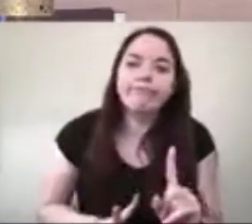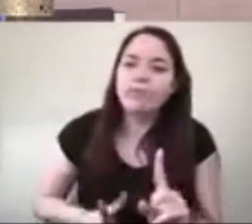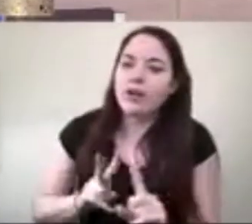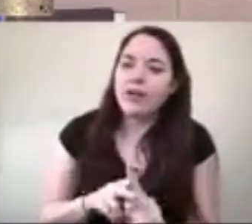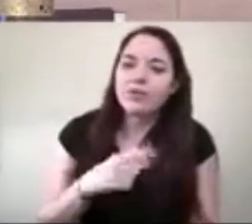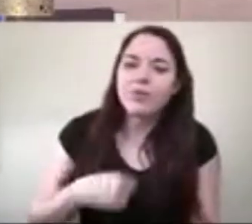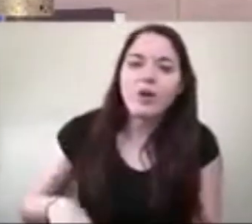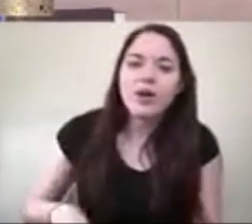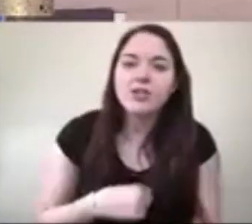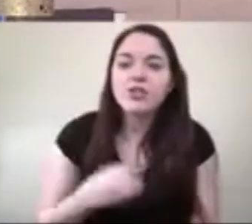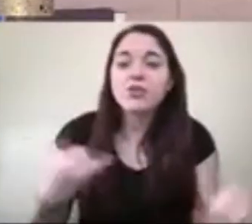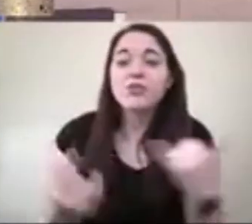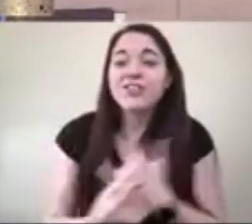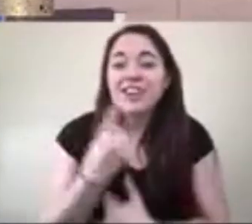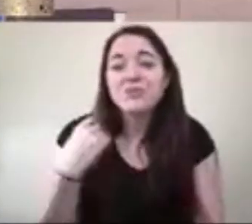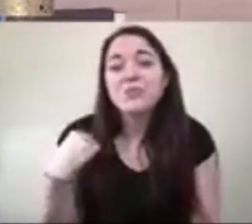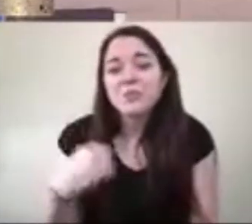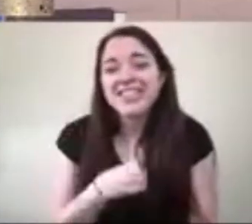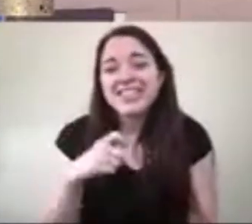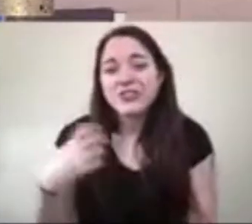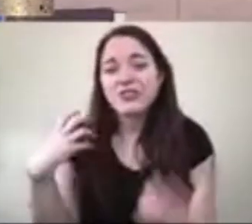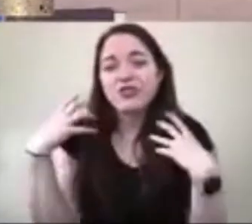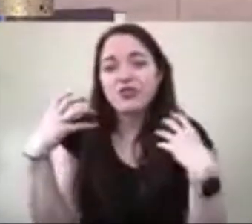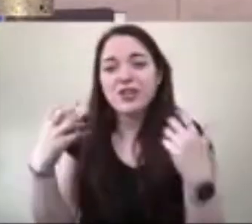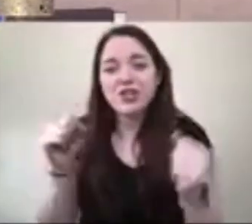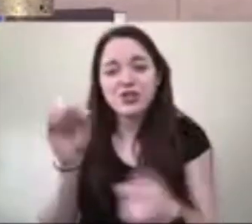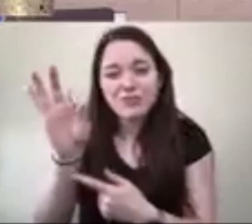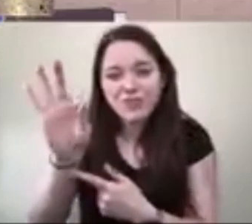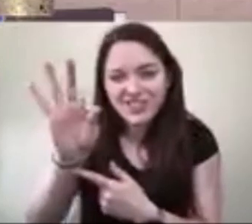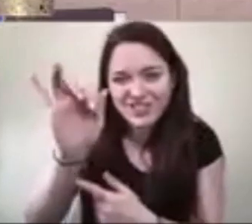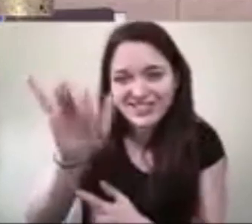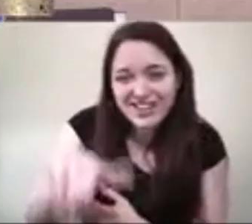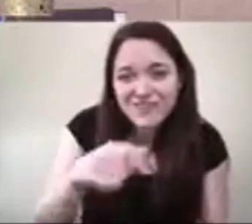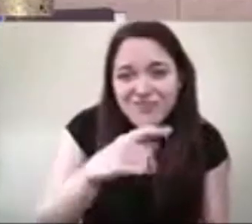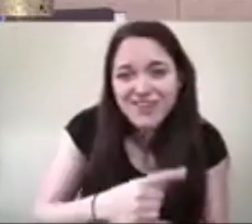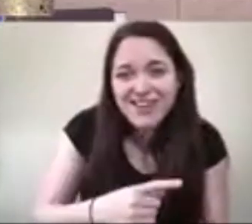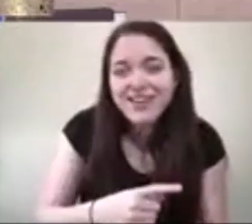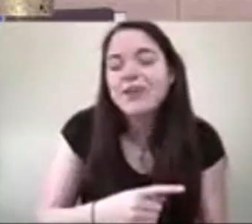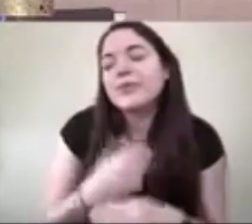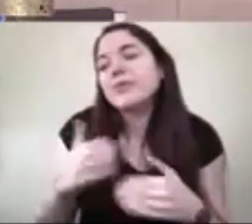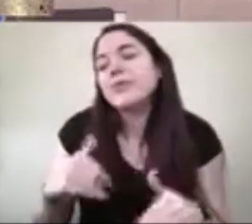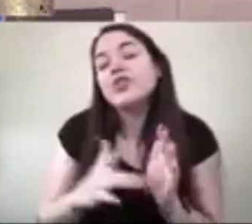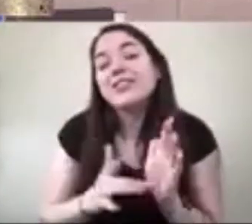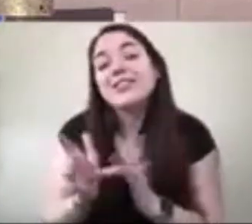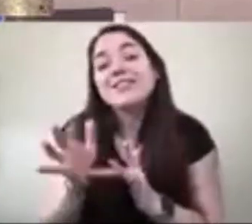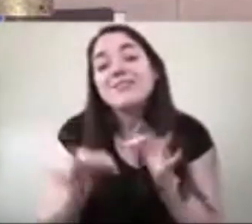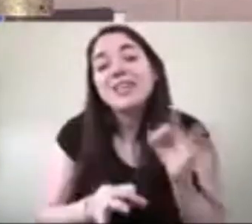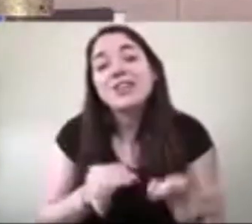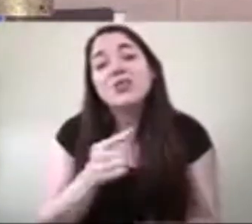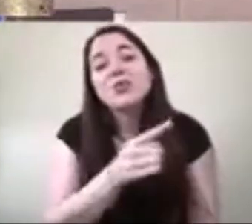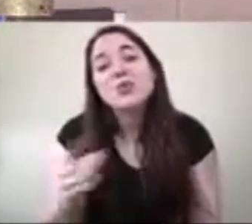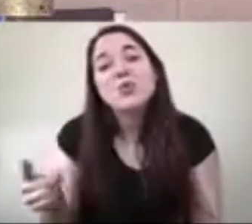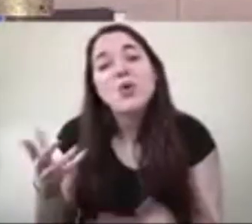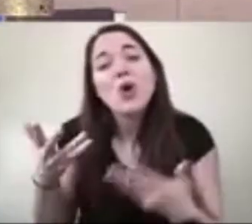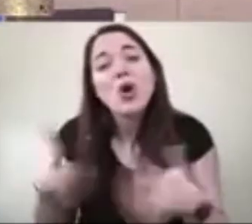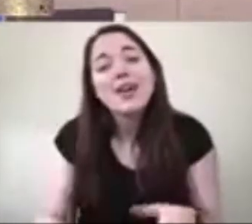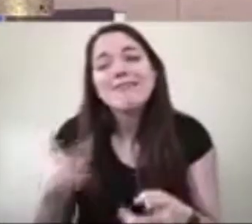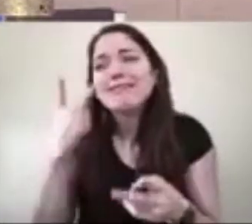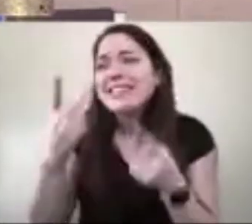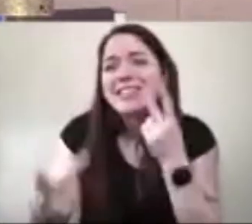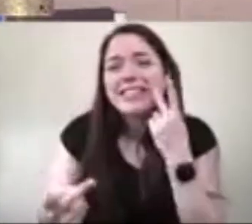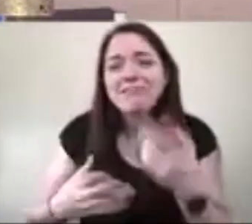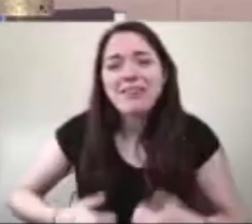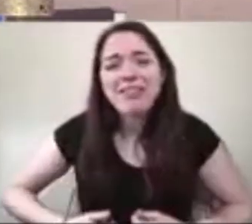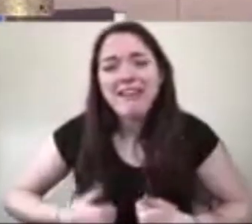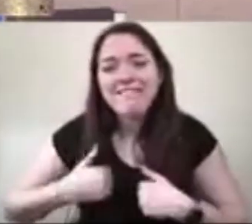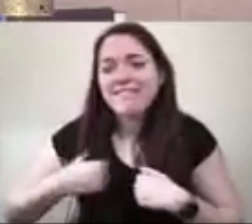it. Jesus says to the disciples, you are witnesses. You've seen me eat. You've seen me in